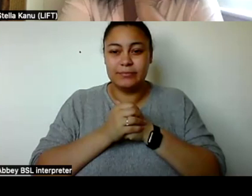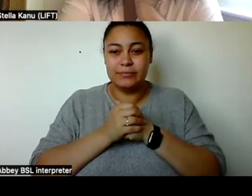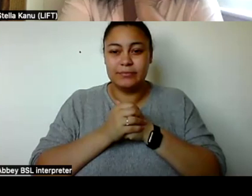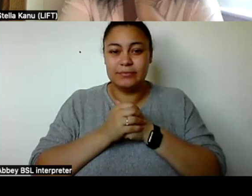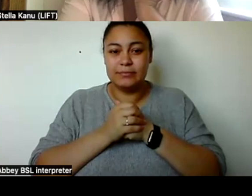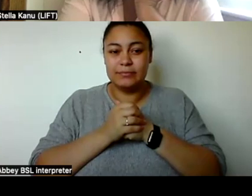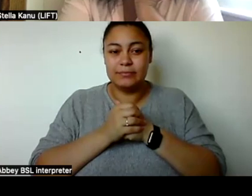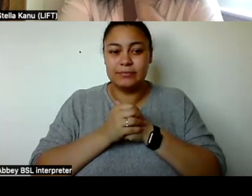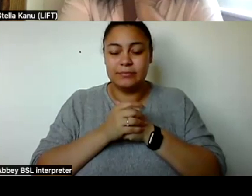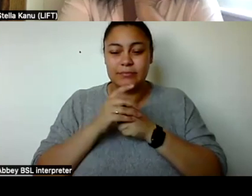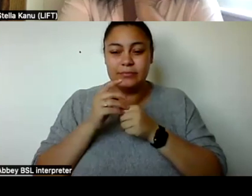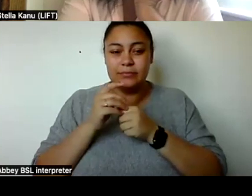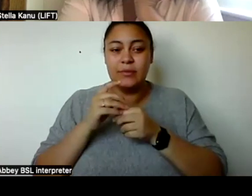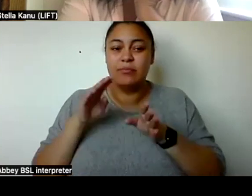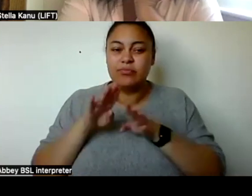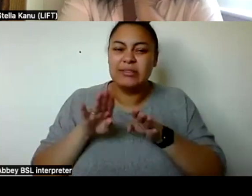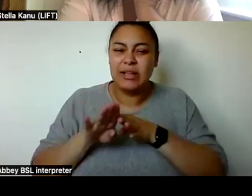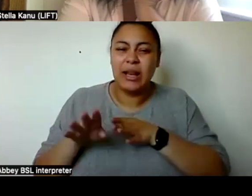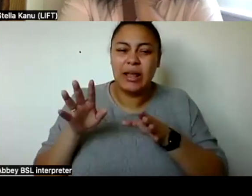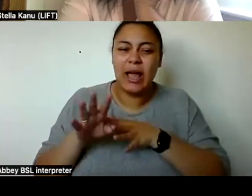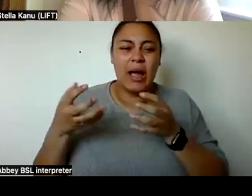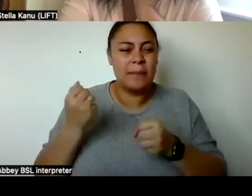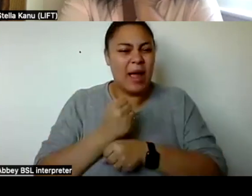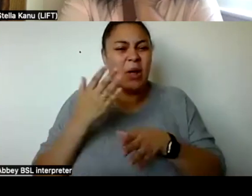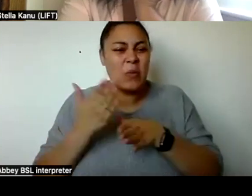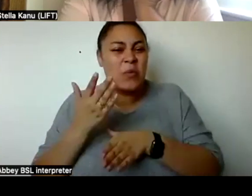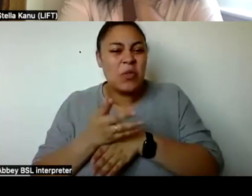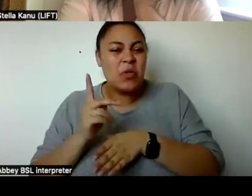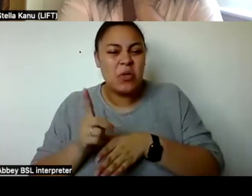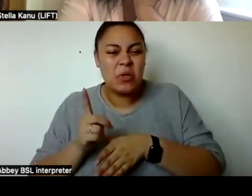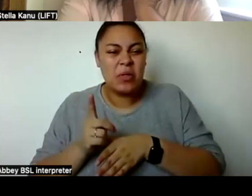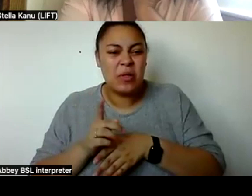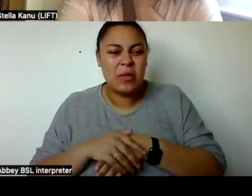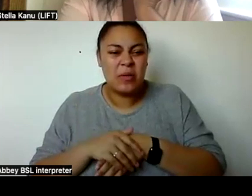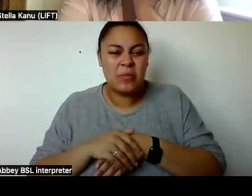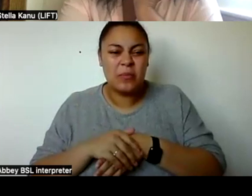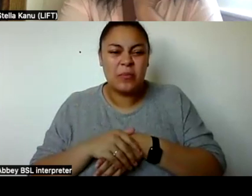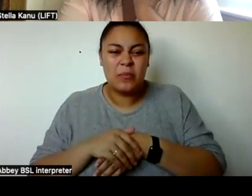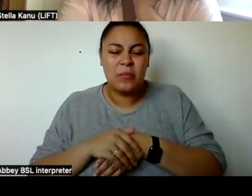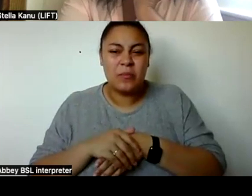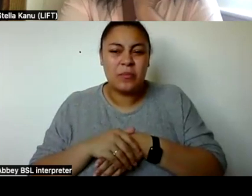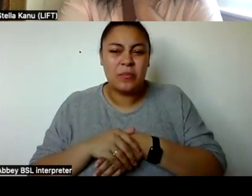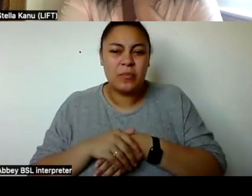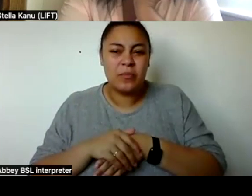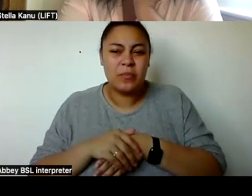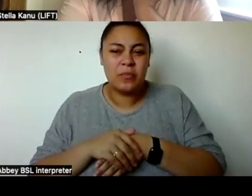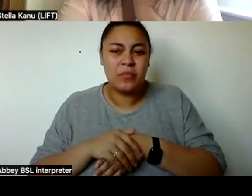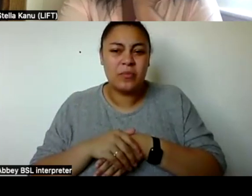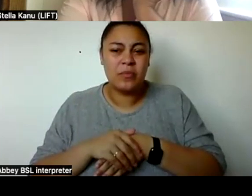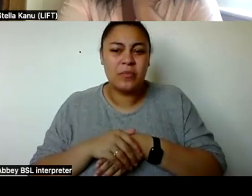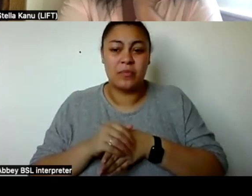practically about people make it work, we absolutely focus on